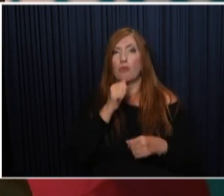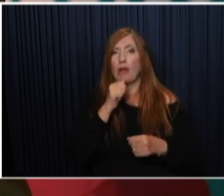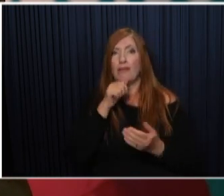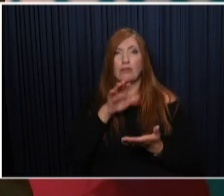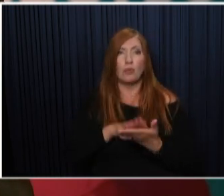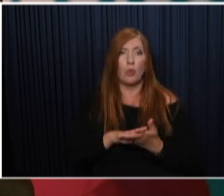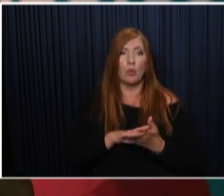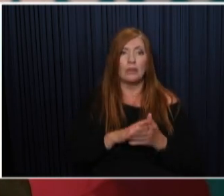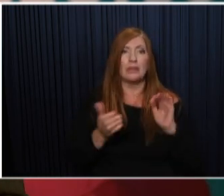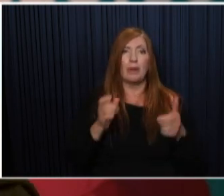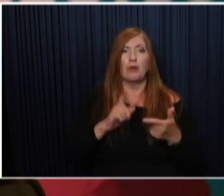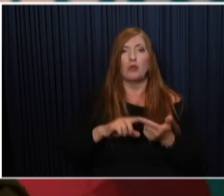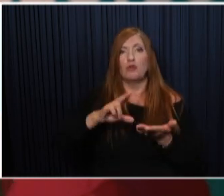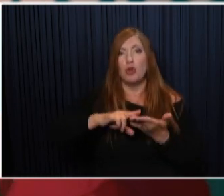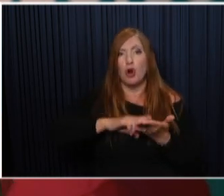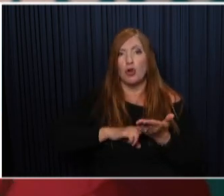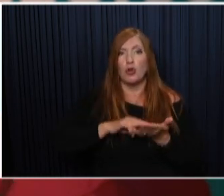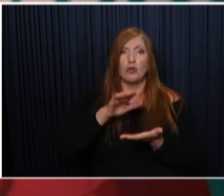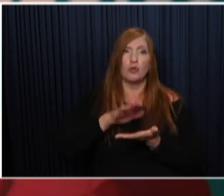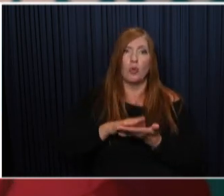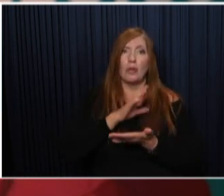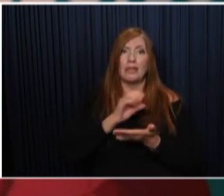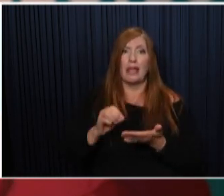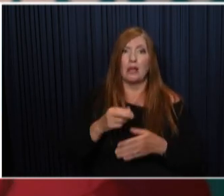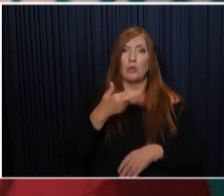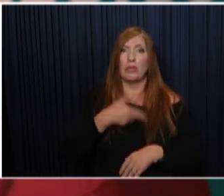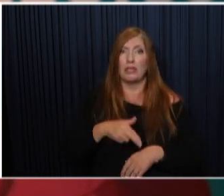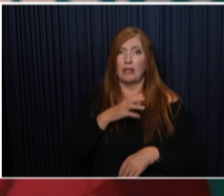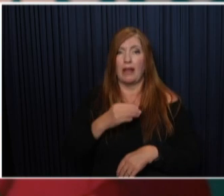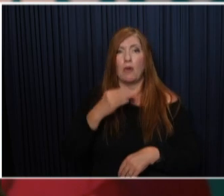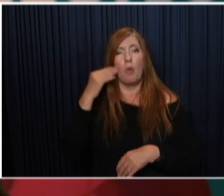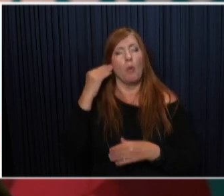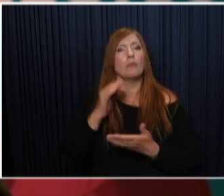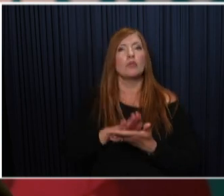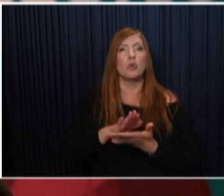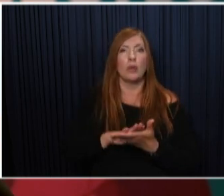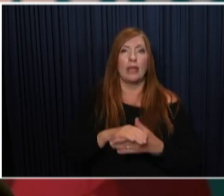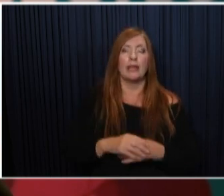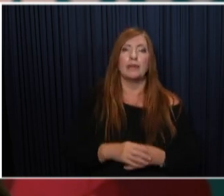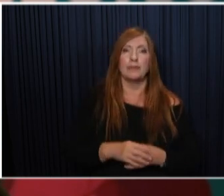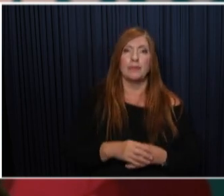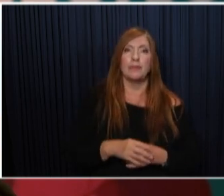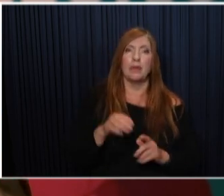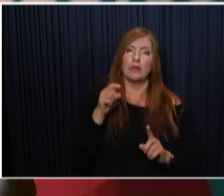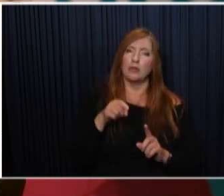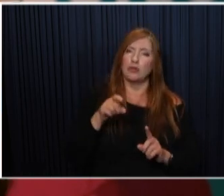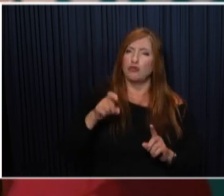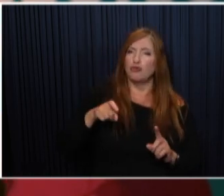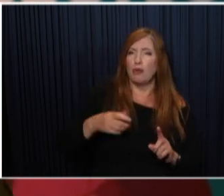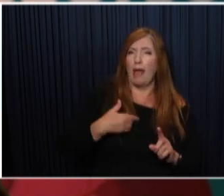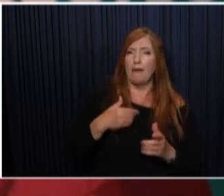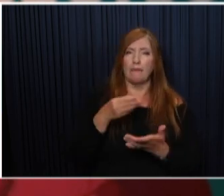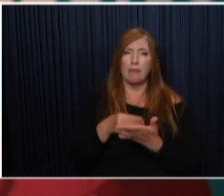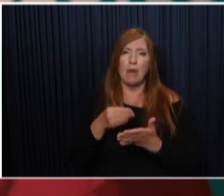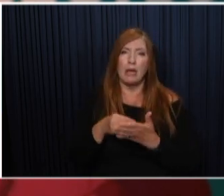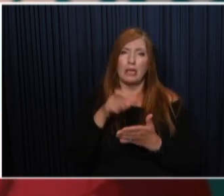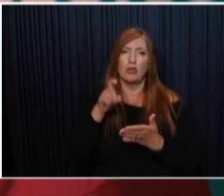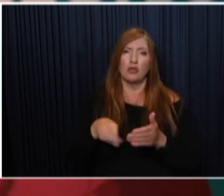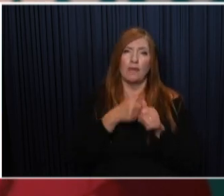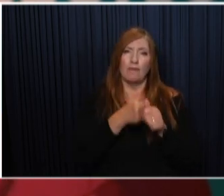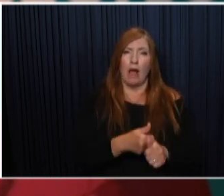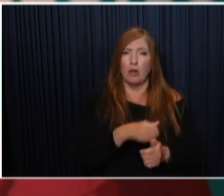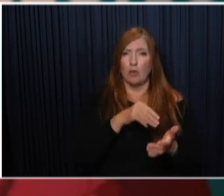charter and religious and homeschooling. There should be, the dollars should go with the